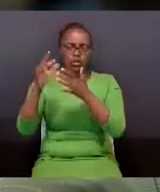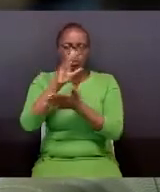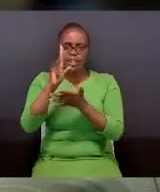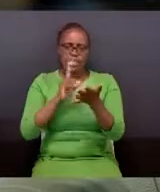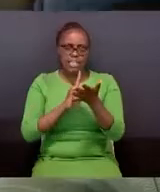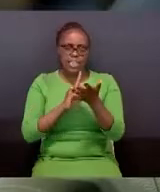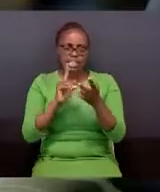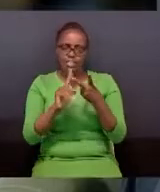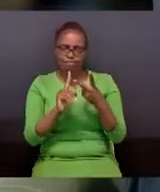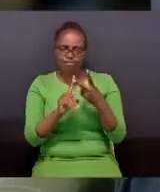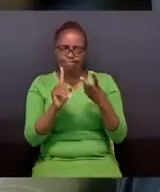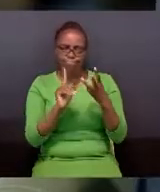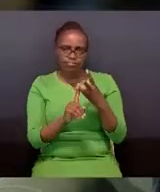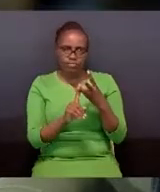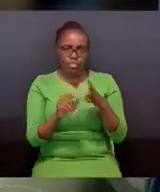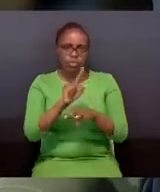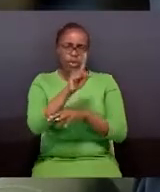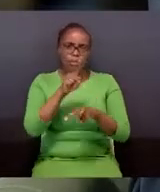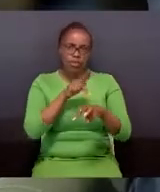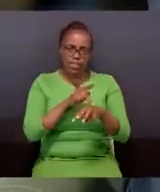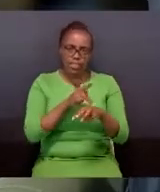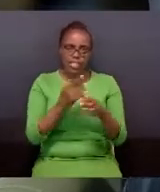to the provinces,